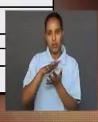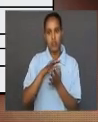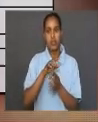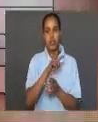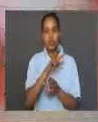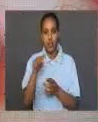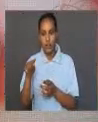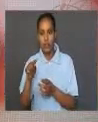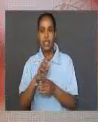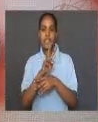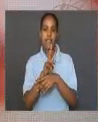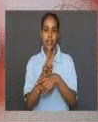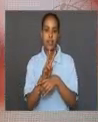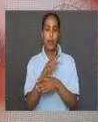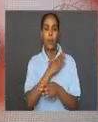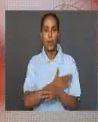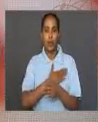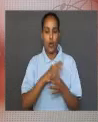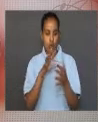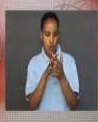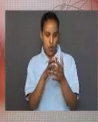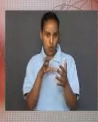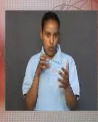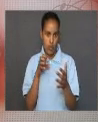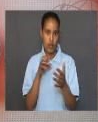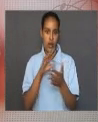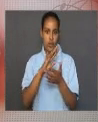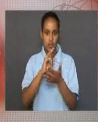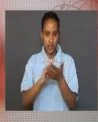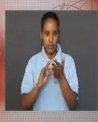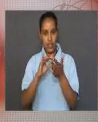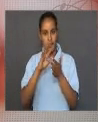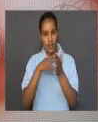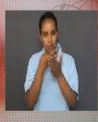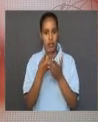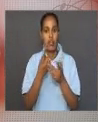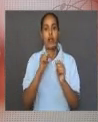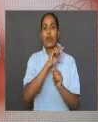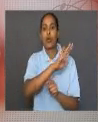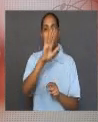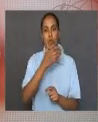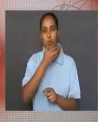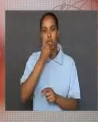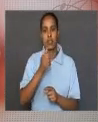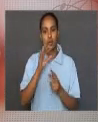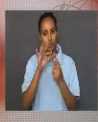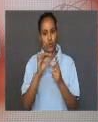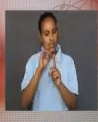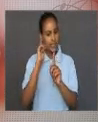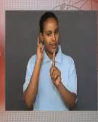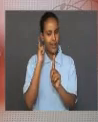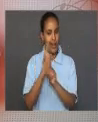the screen. Please copy down the table and try your best to choose the